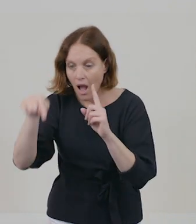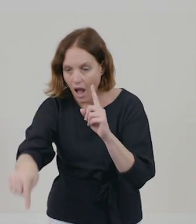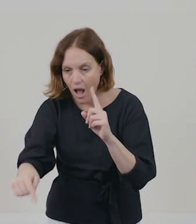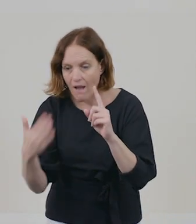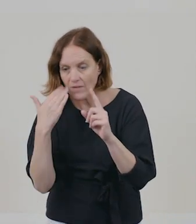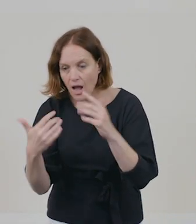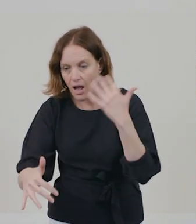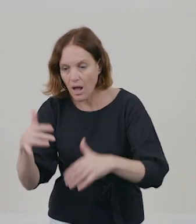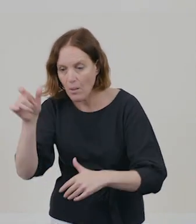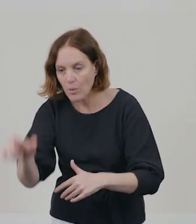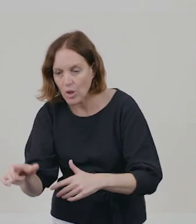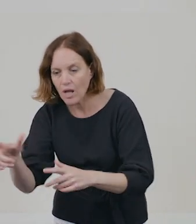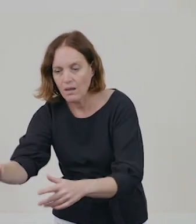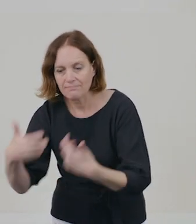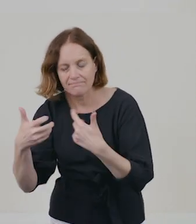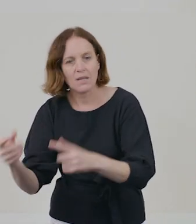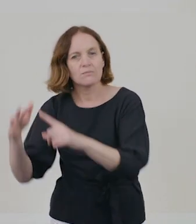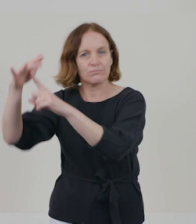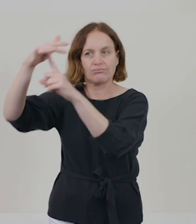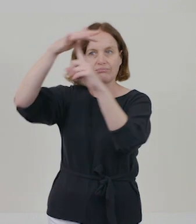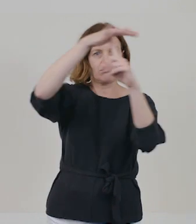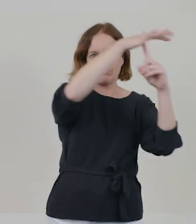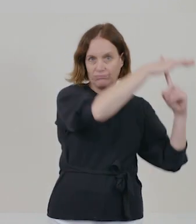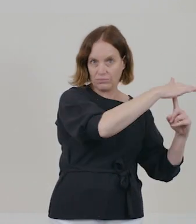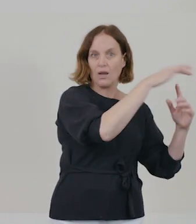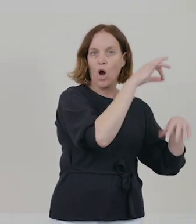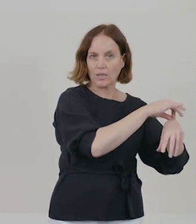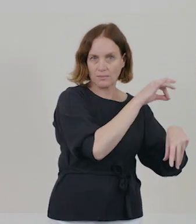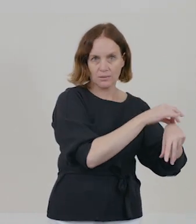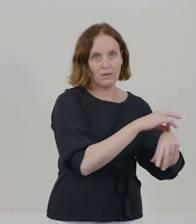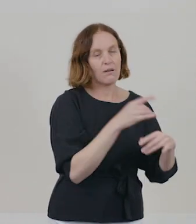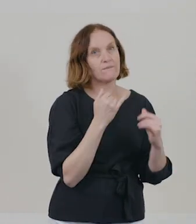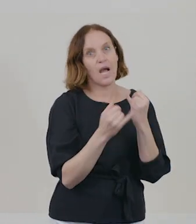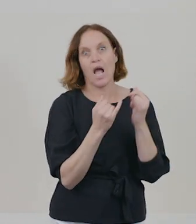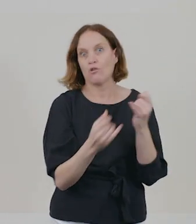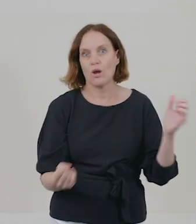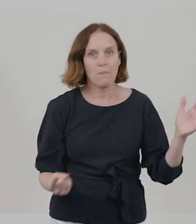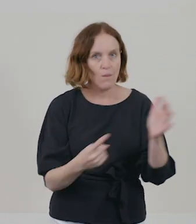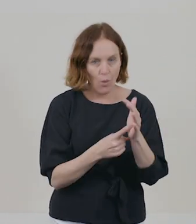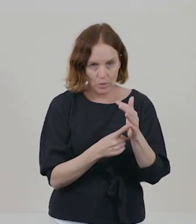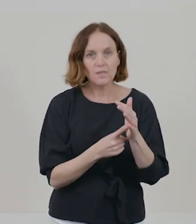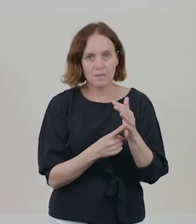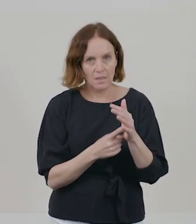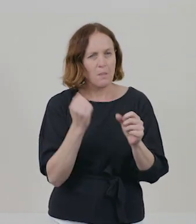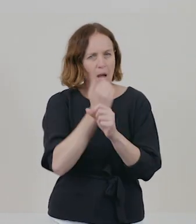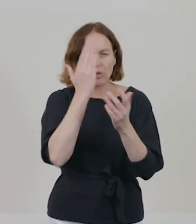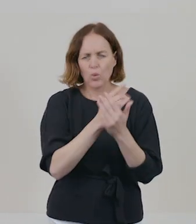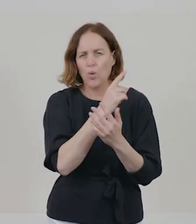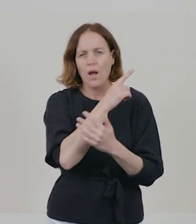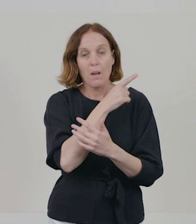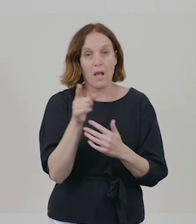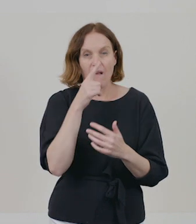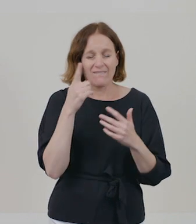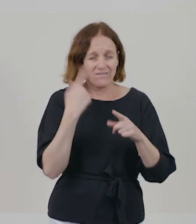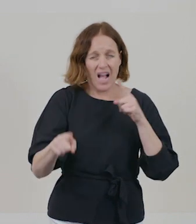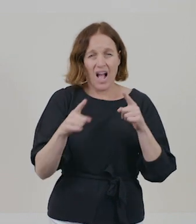injured person, collect them and transport them to the closest hospital. They are very important in making sure everybody